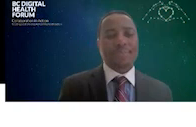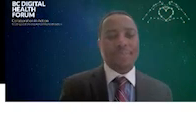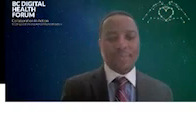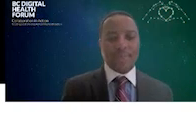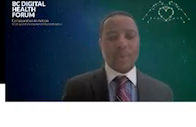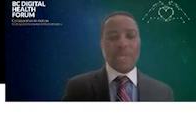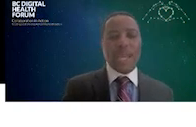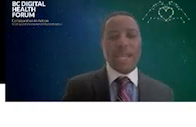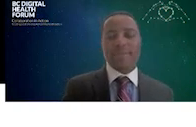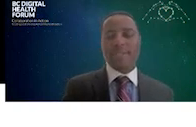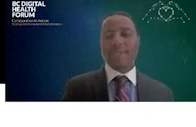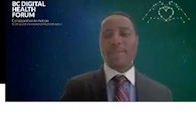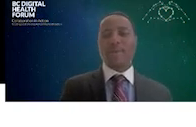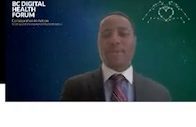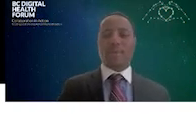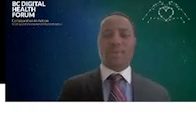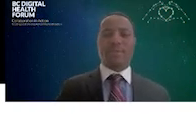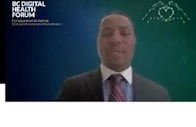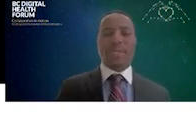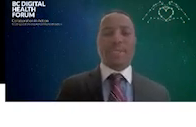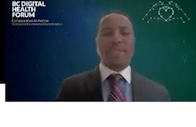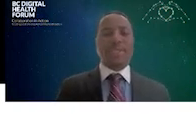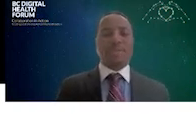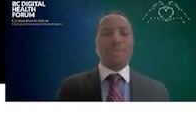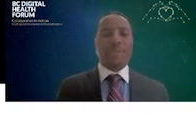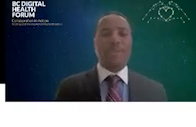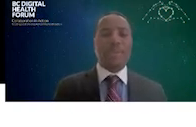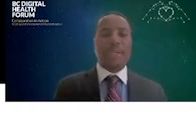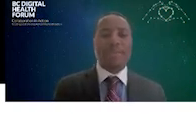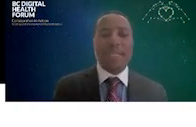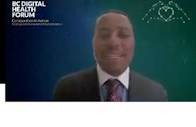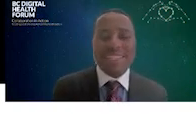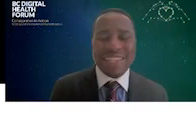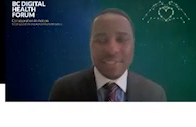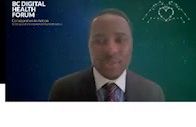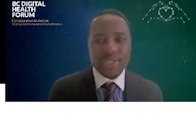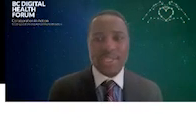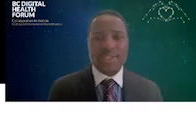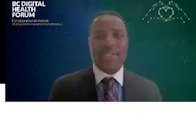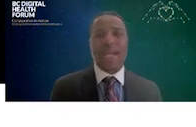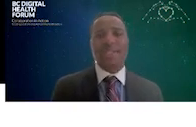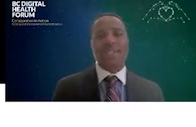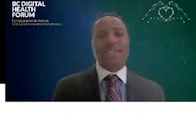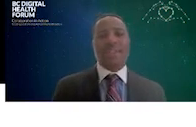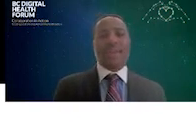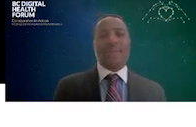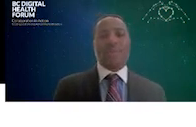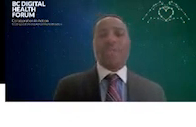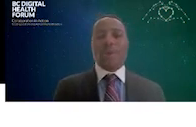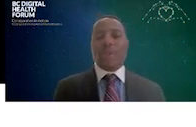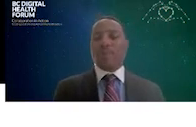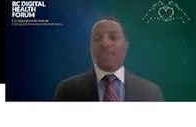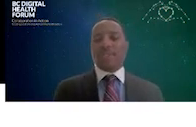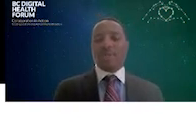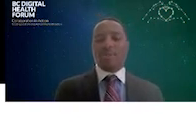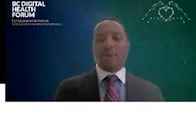where we have a little over 250,000 people that have indicated interest to get attached. We